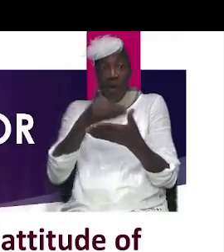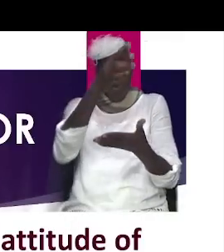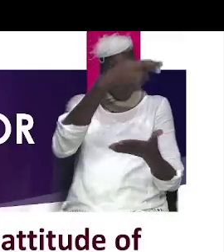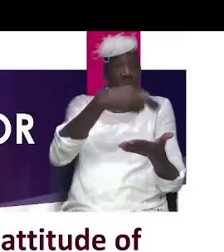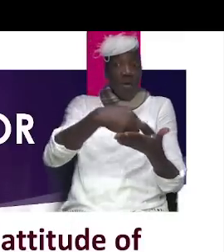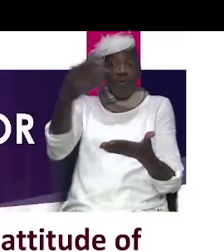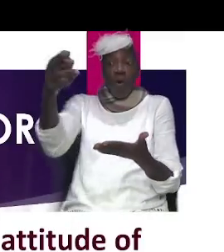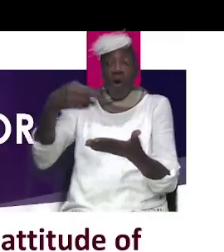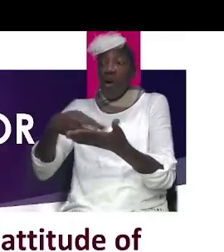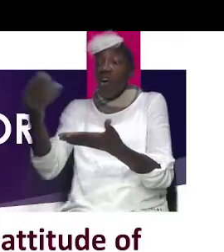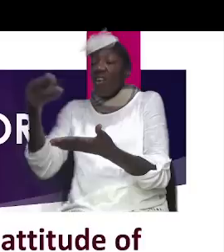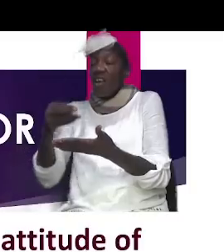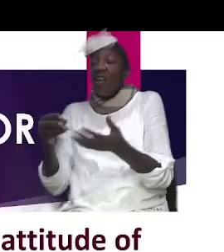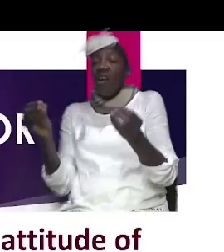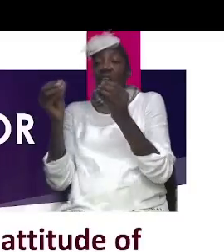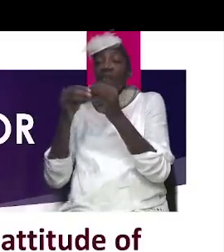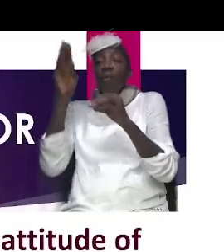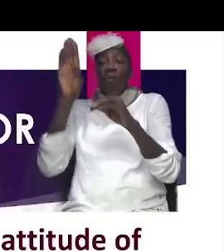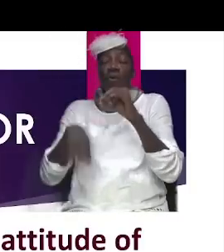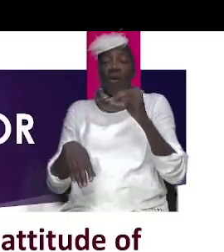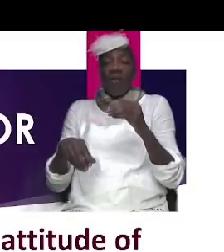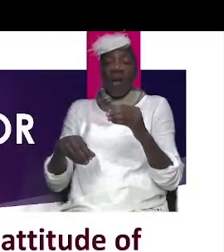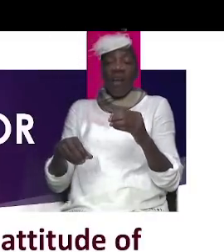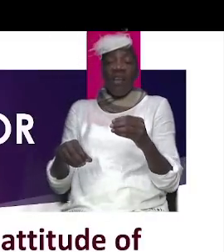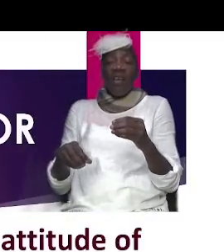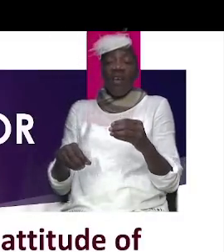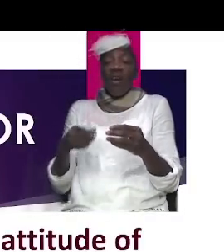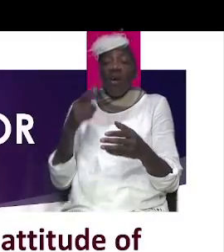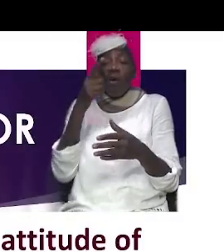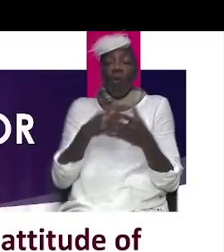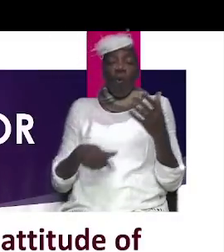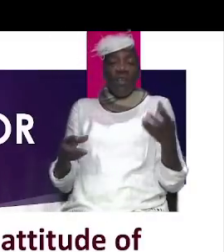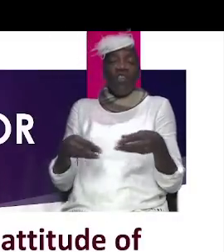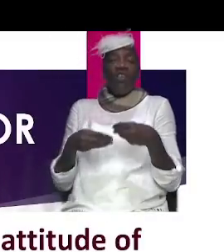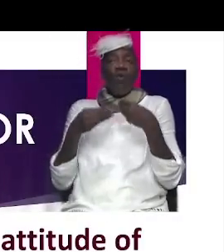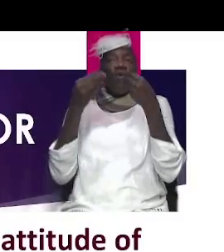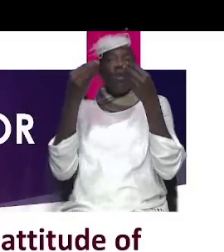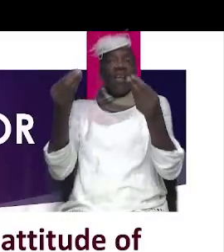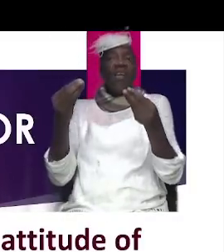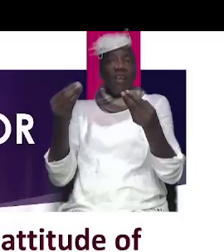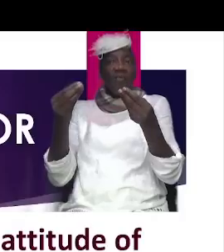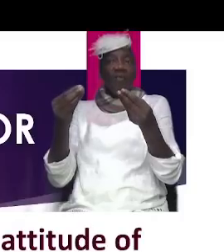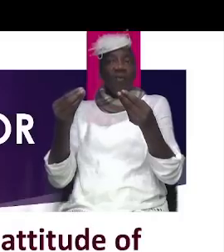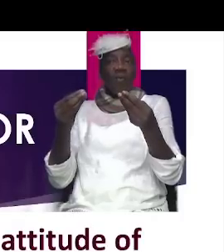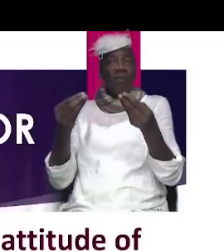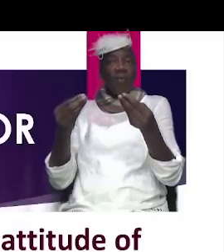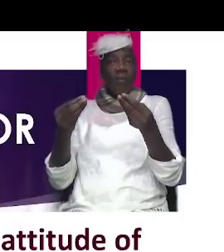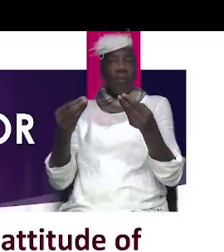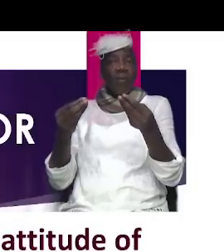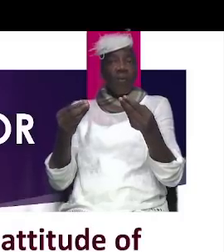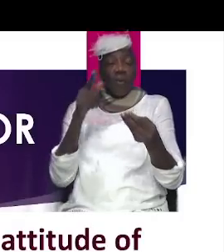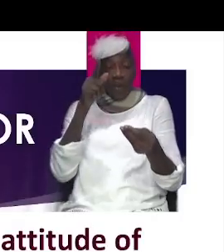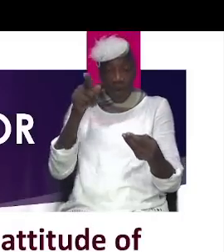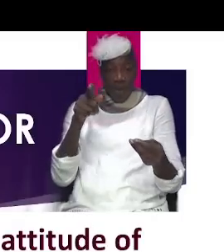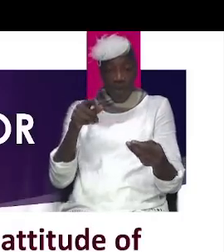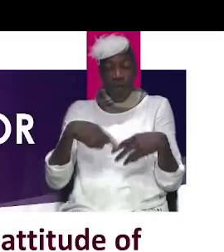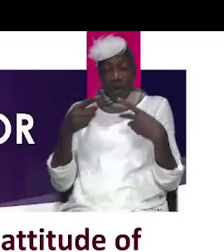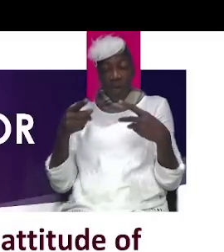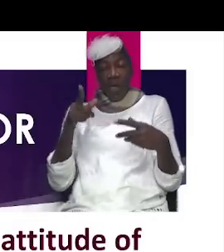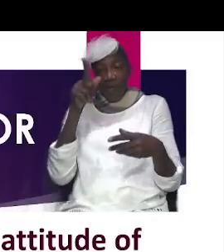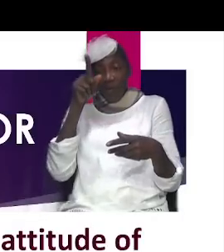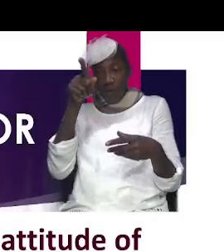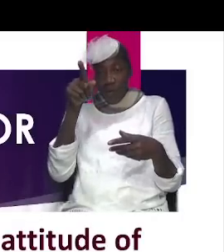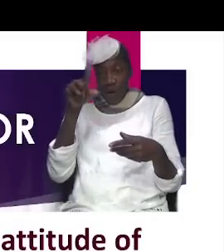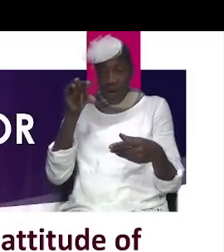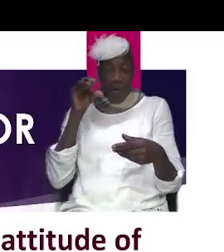than the amount that you gave. That scripture above is speaking to that. If you give 100, but